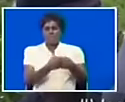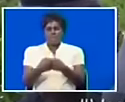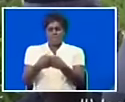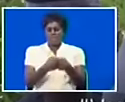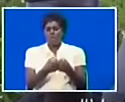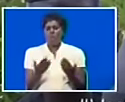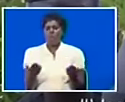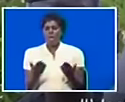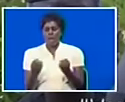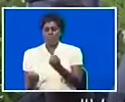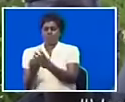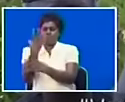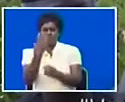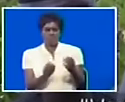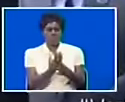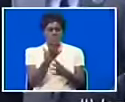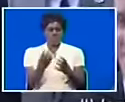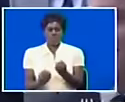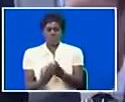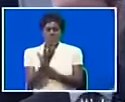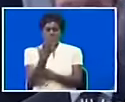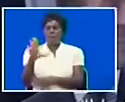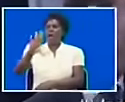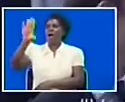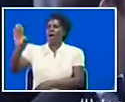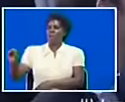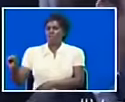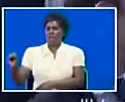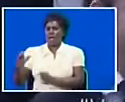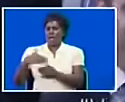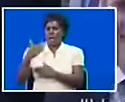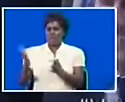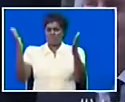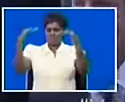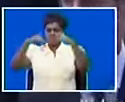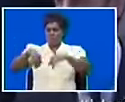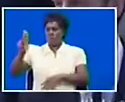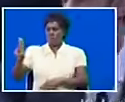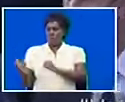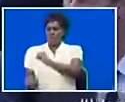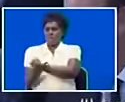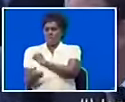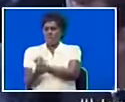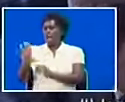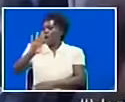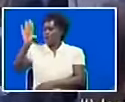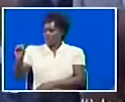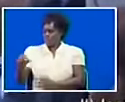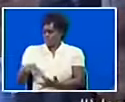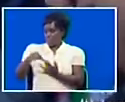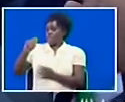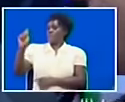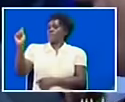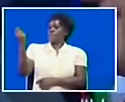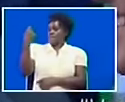about by innovation and development in the African continent. After the session, Uhuru explained that what Africa, and especially Kenya,